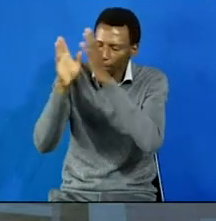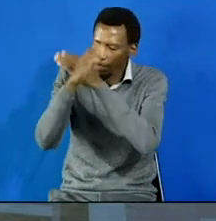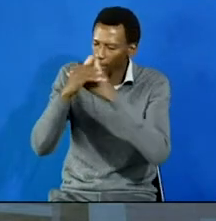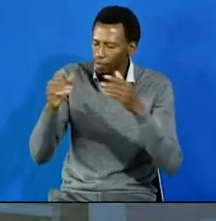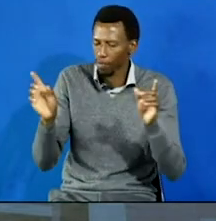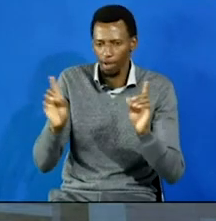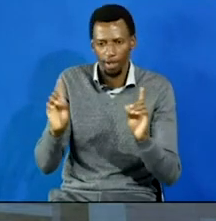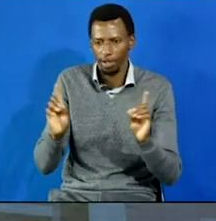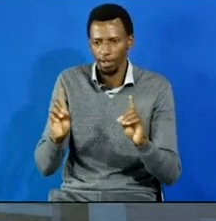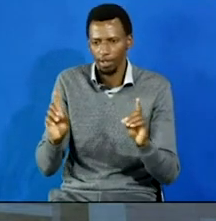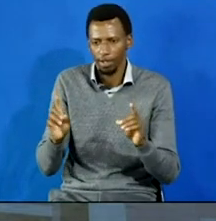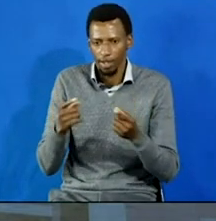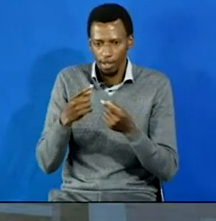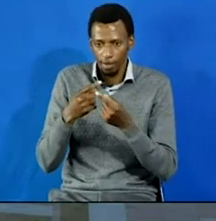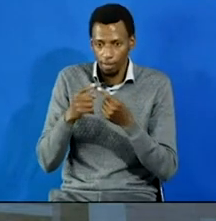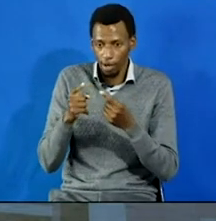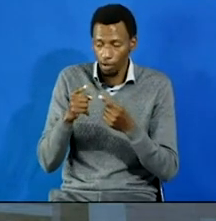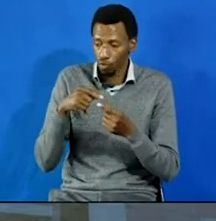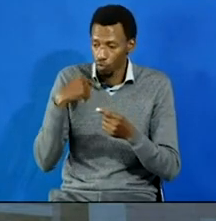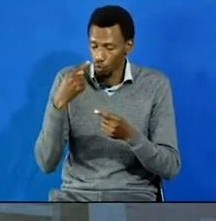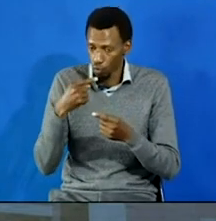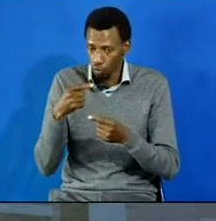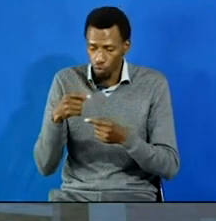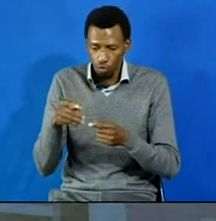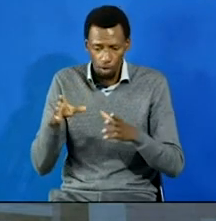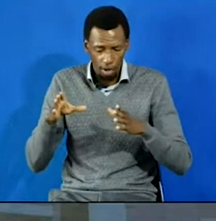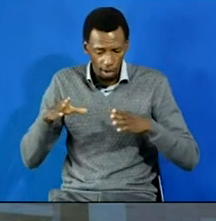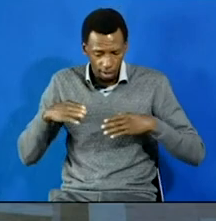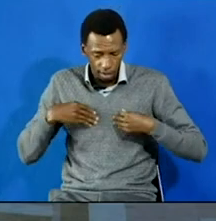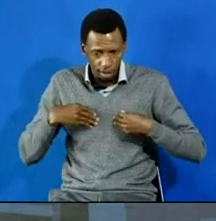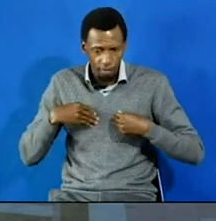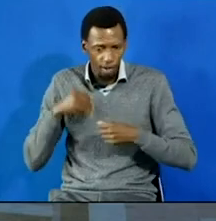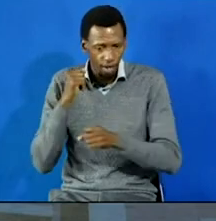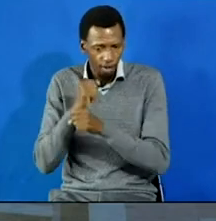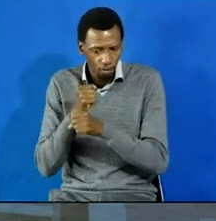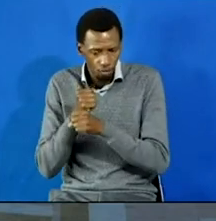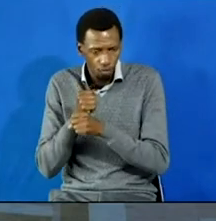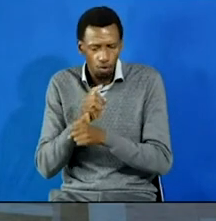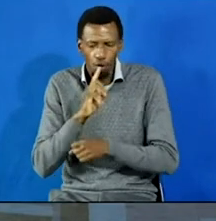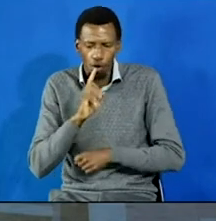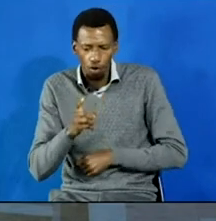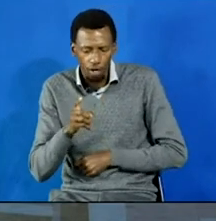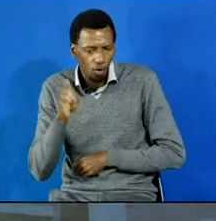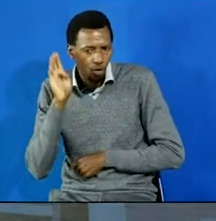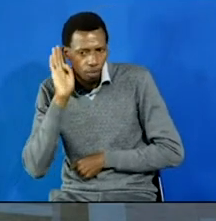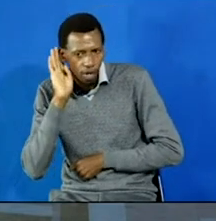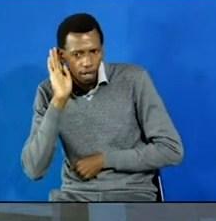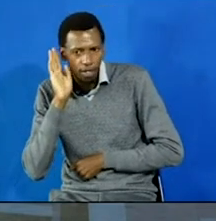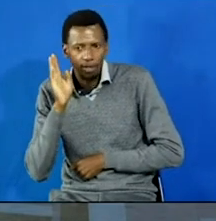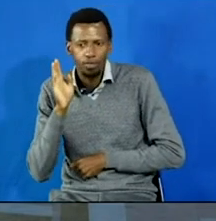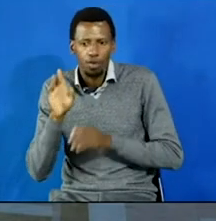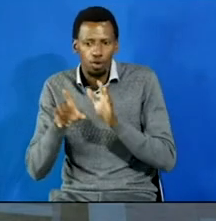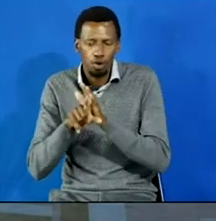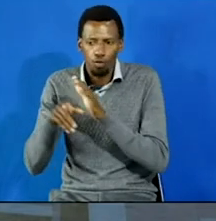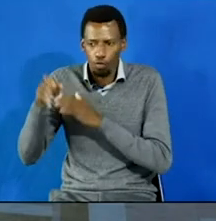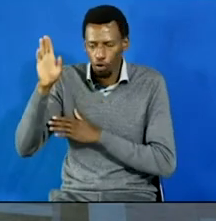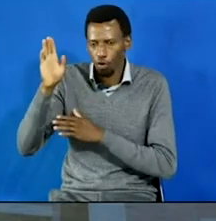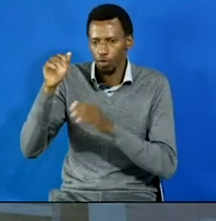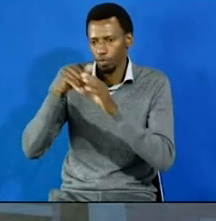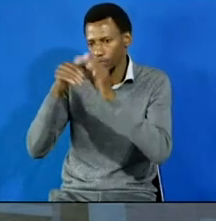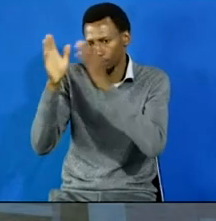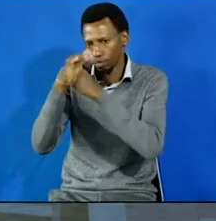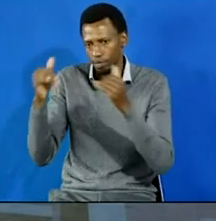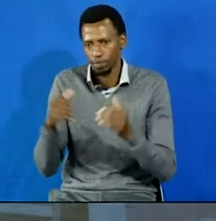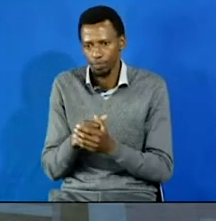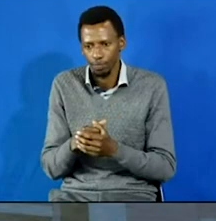but he that doeth the will of my Father which is in heaven. Many will say